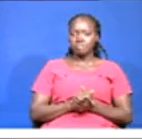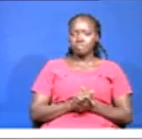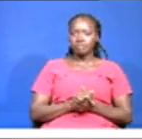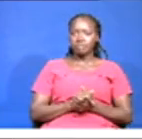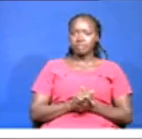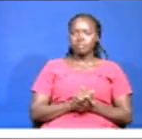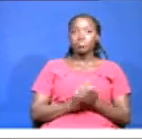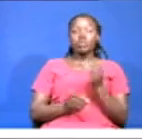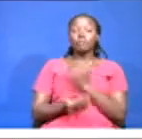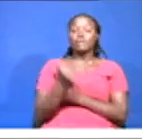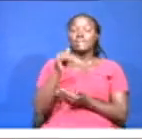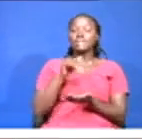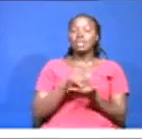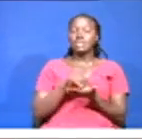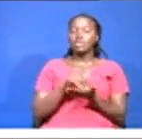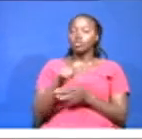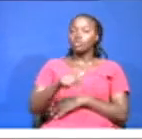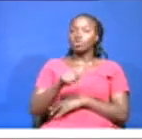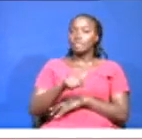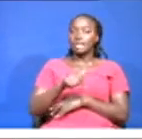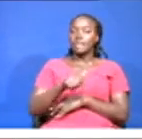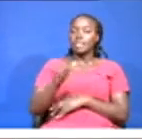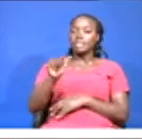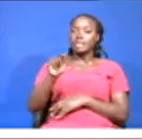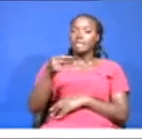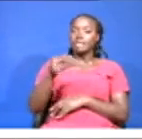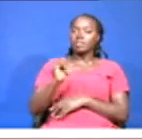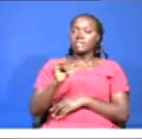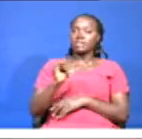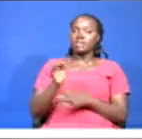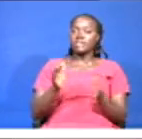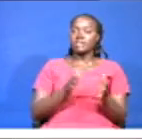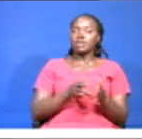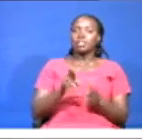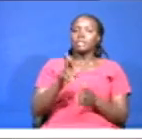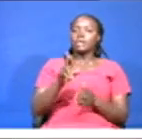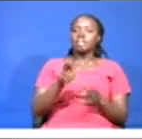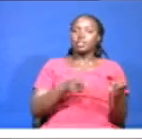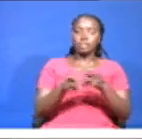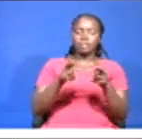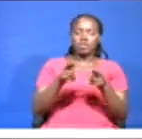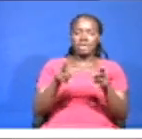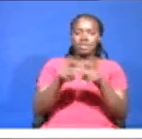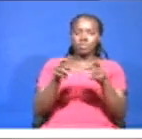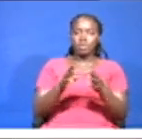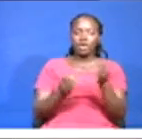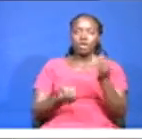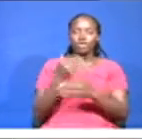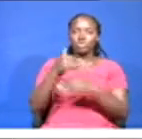This morning again, I was in Athi River on the same trajectory, launching the construction of